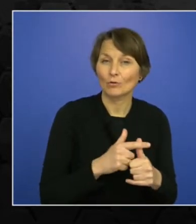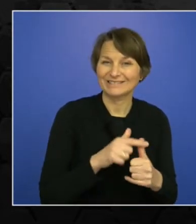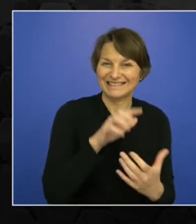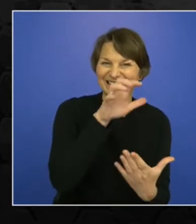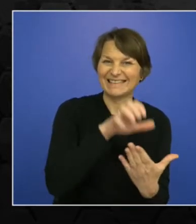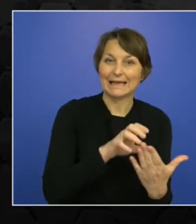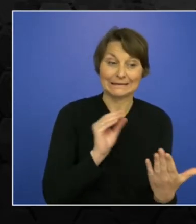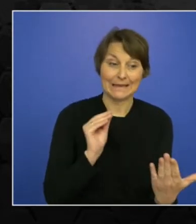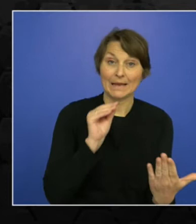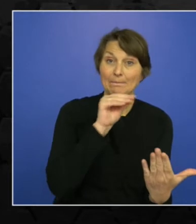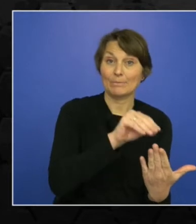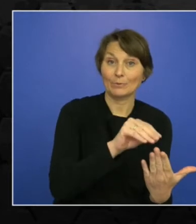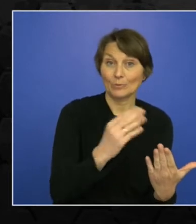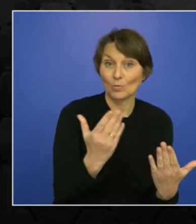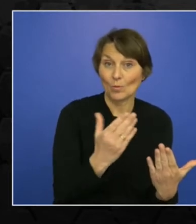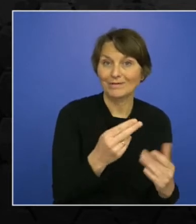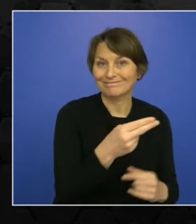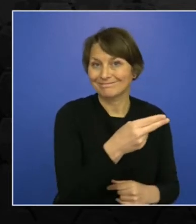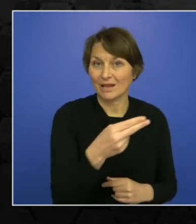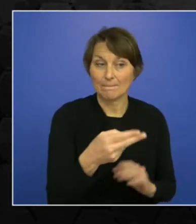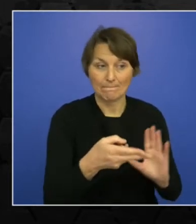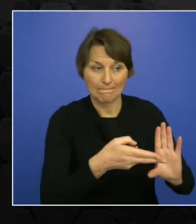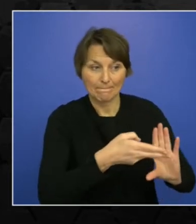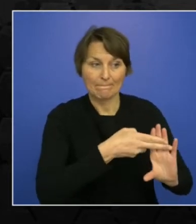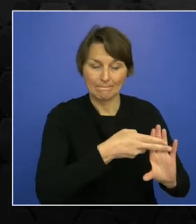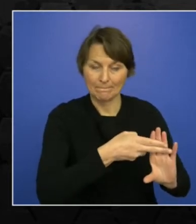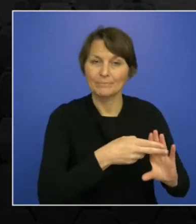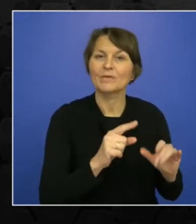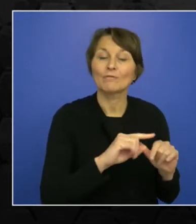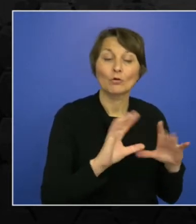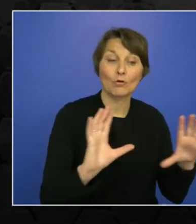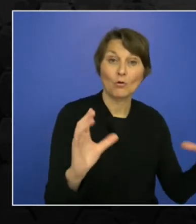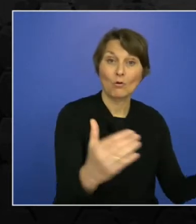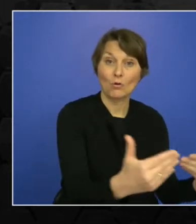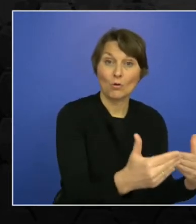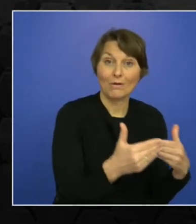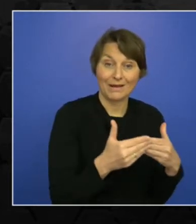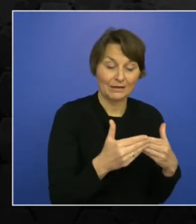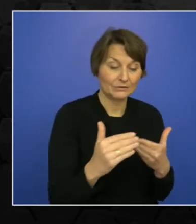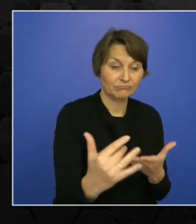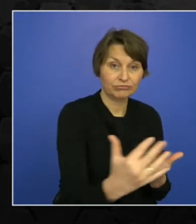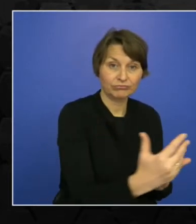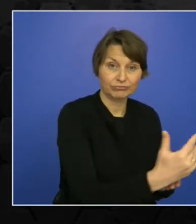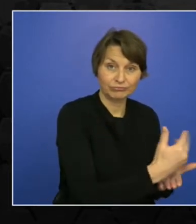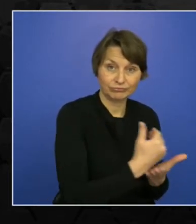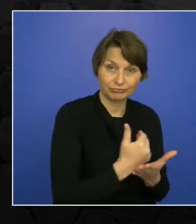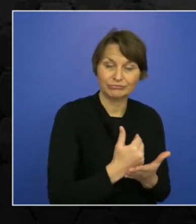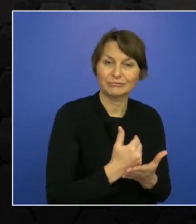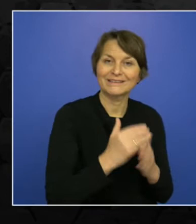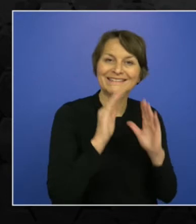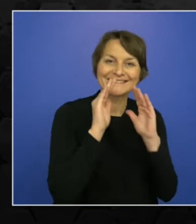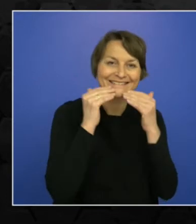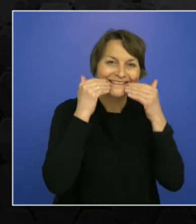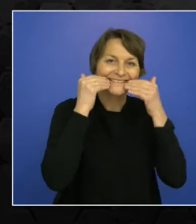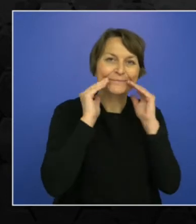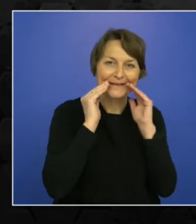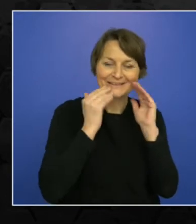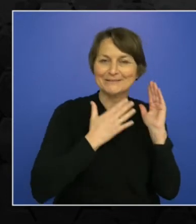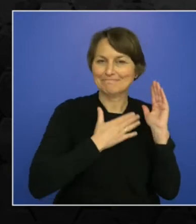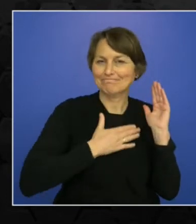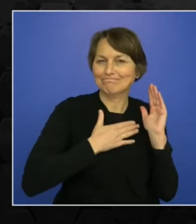are creating a collection of sentiment collect. We are just giving a name. So I'm just gonna give like